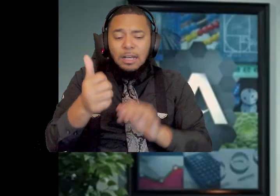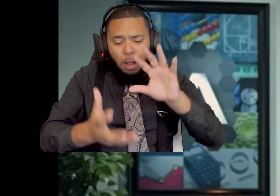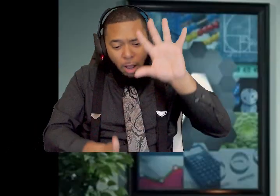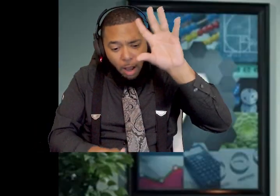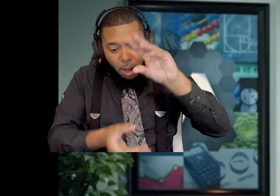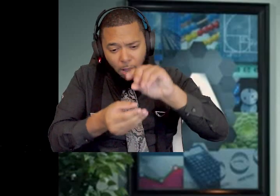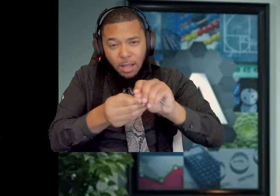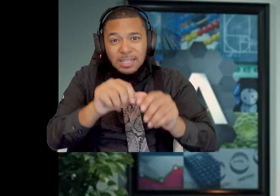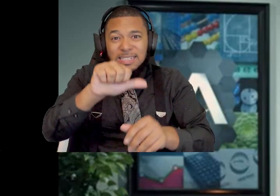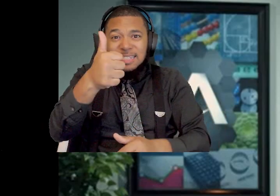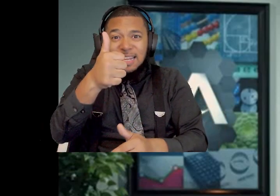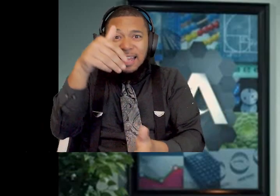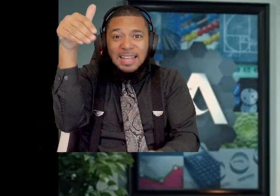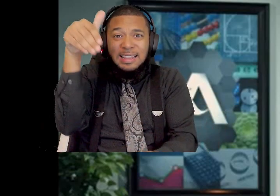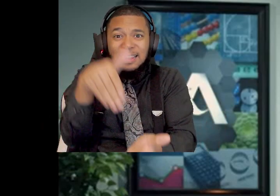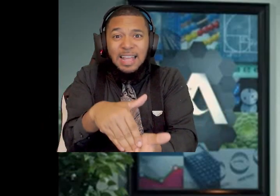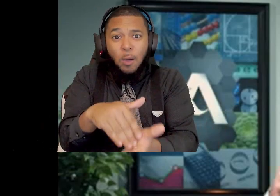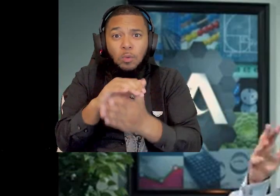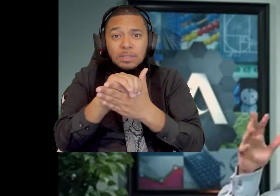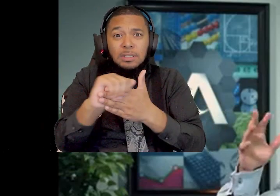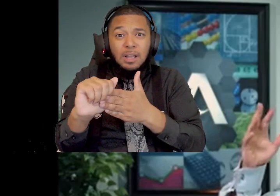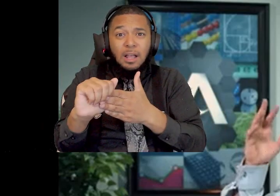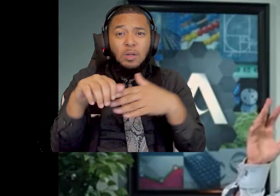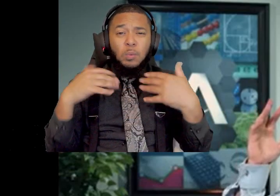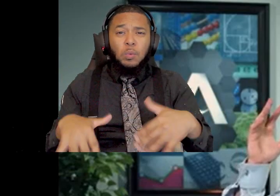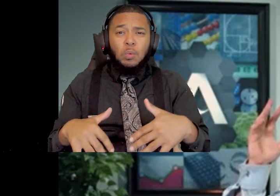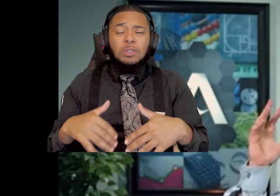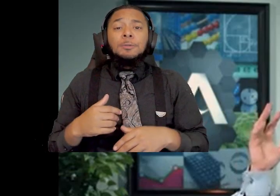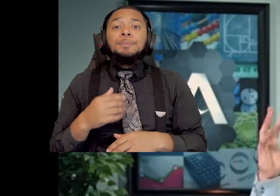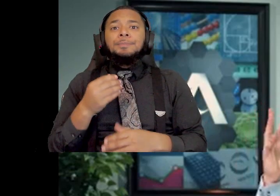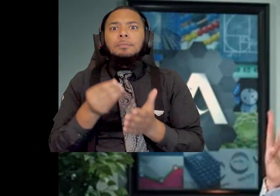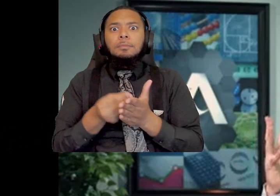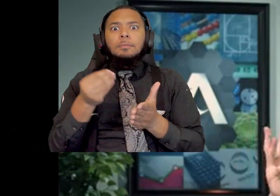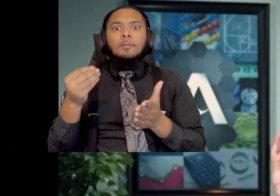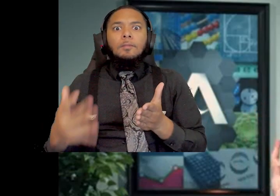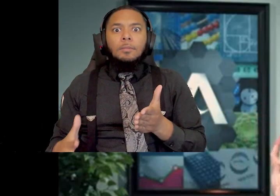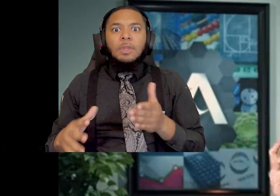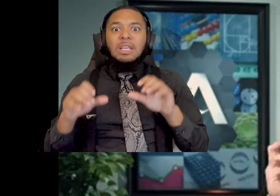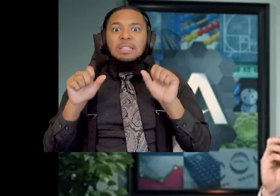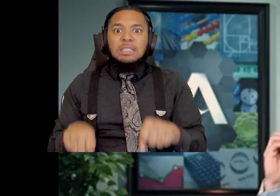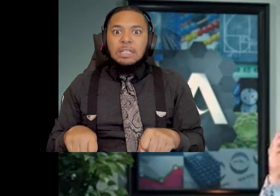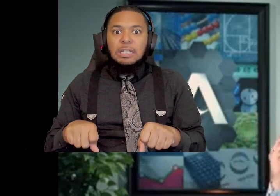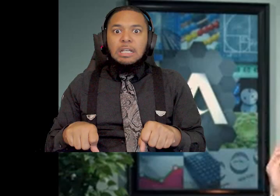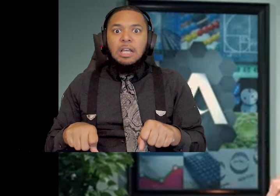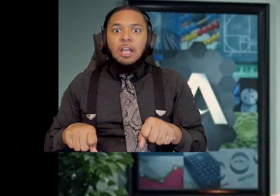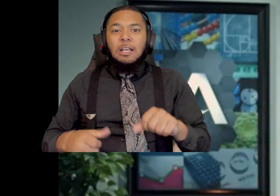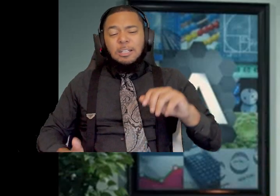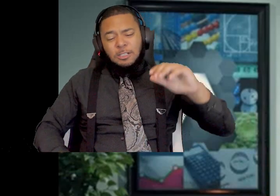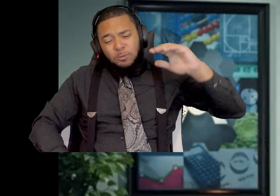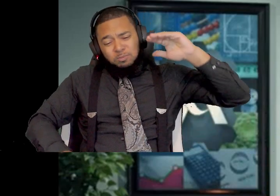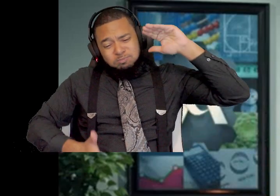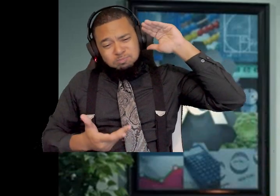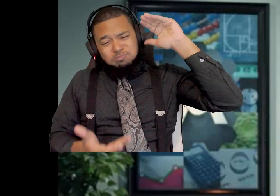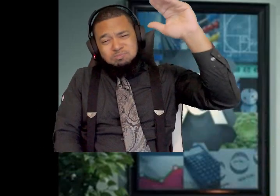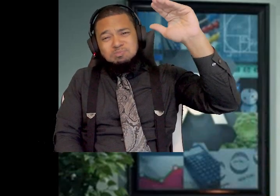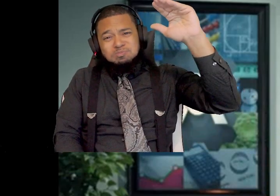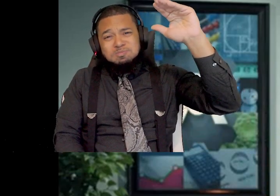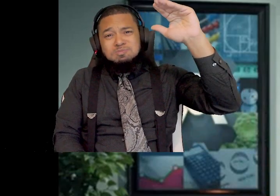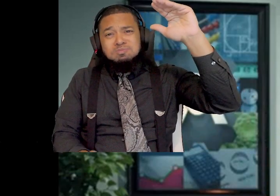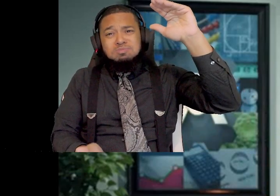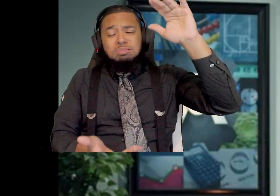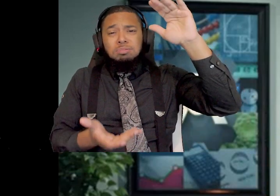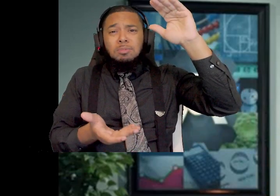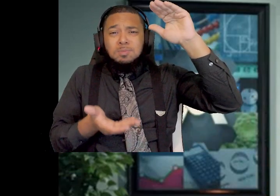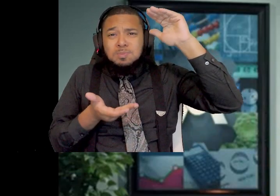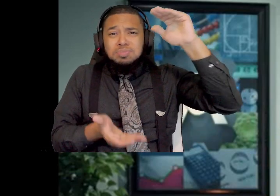right so we're talking about expenses that can be magnificently huge so you have